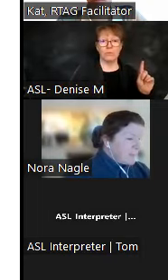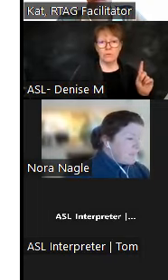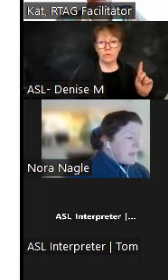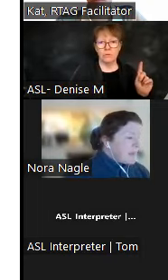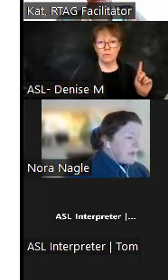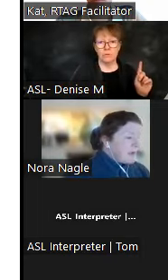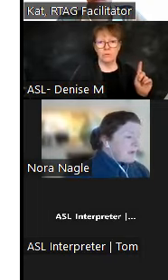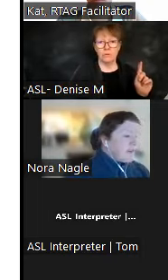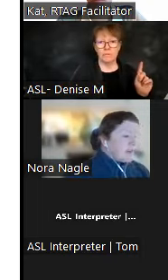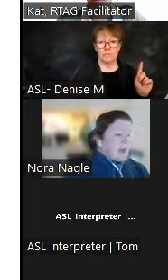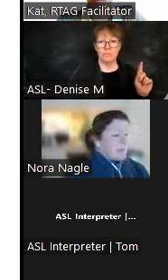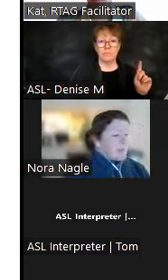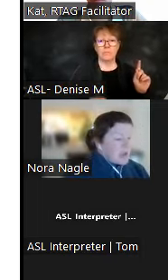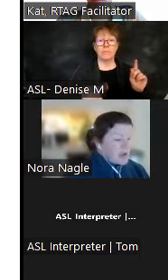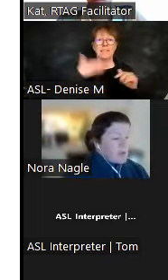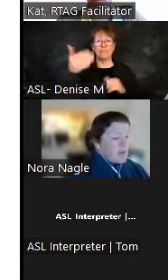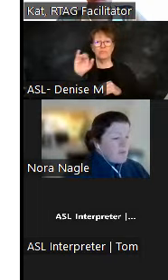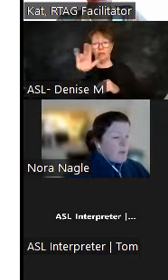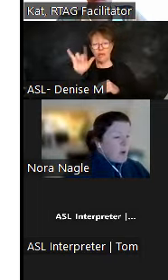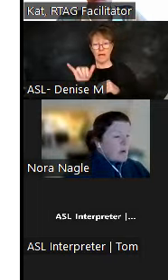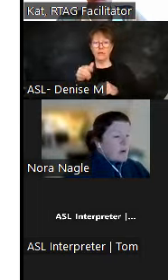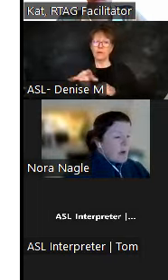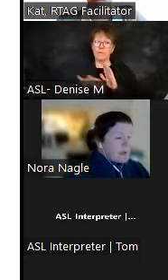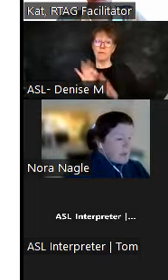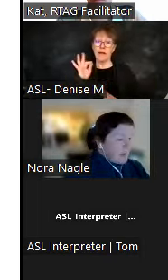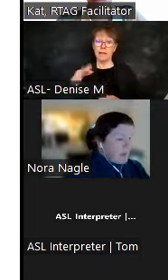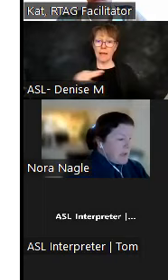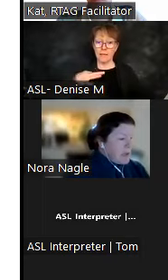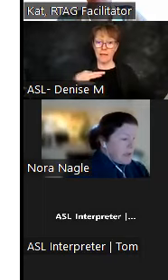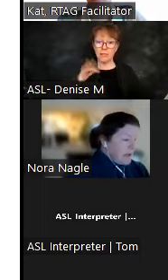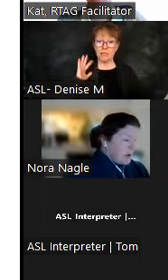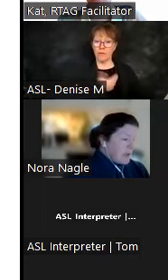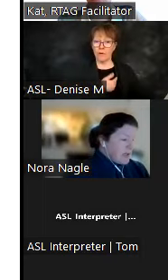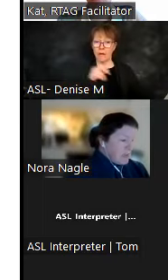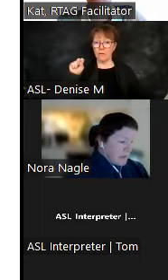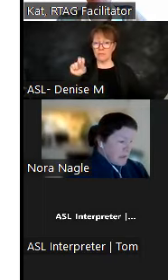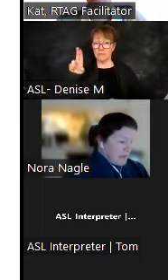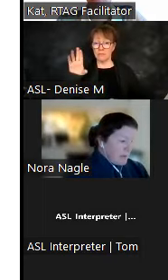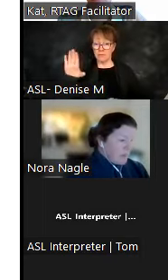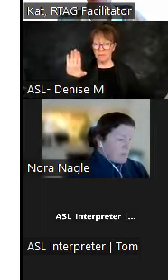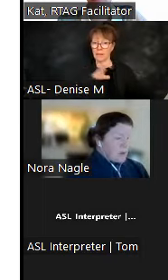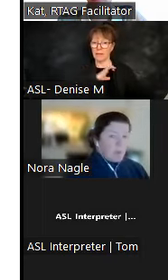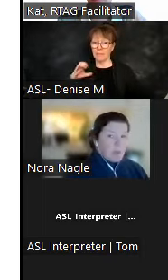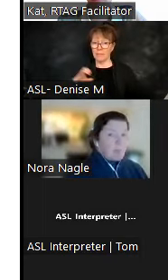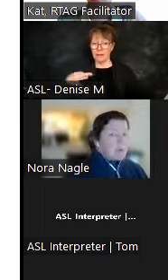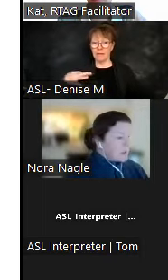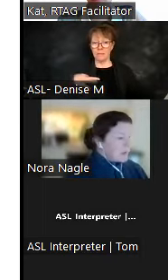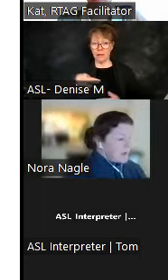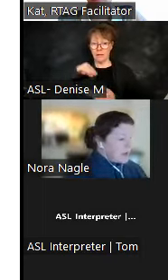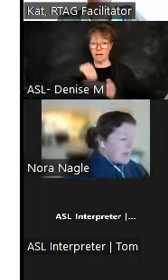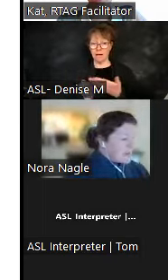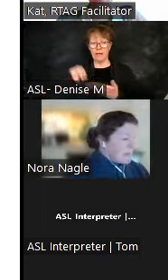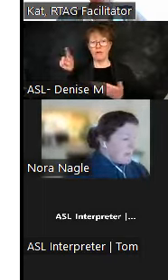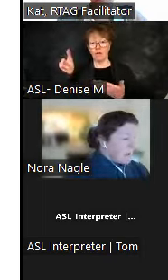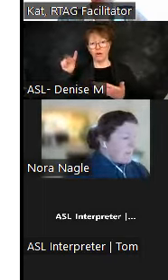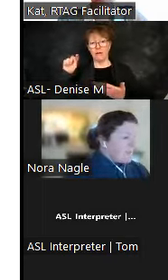July. You can find the application for the ride subcommittee in the RTAG newsletter, and I'm sure we can put the link in the